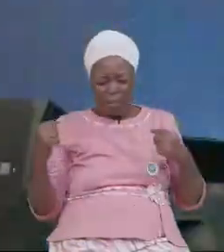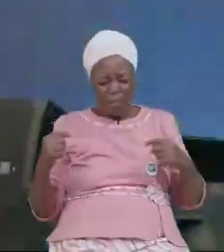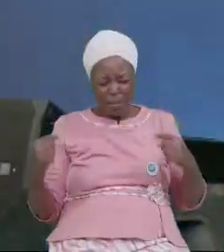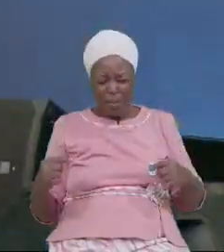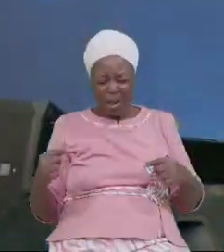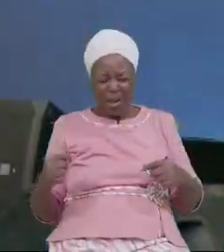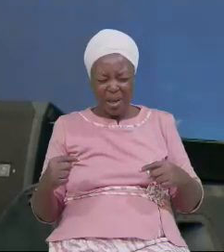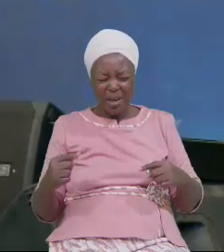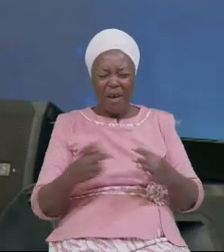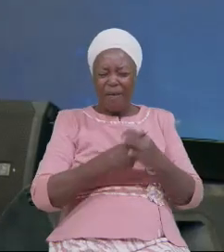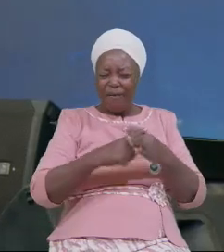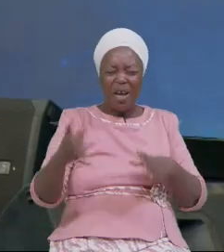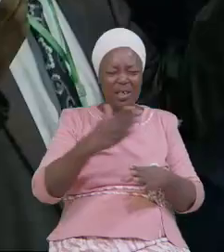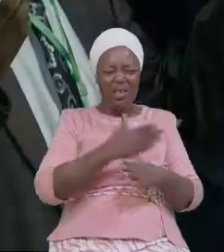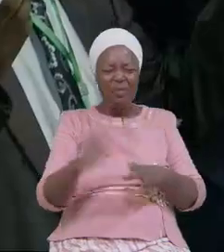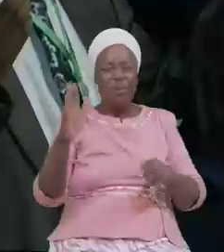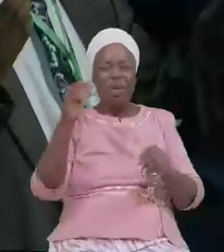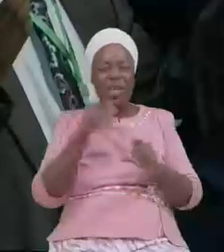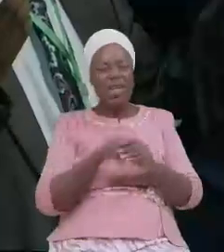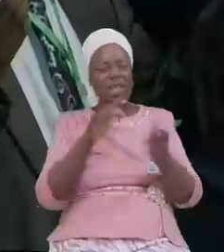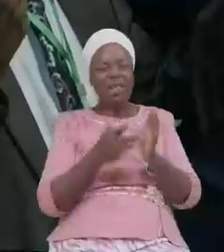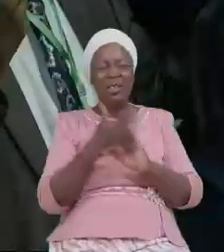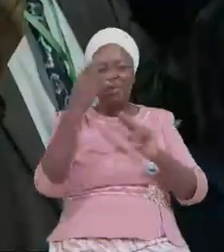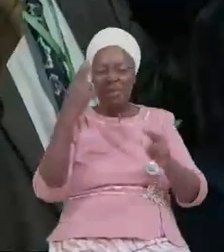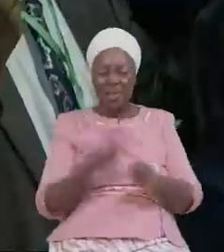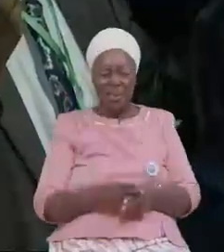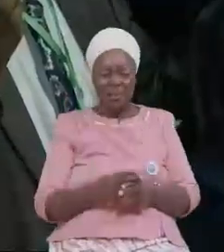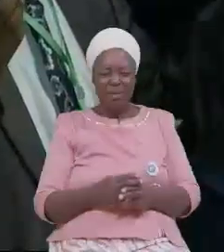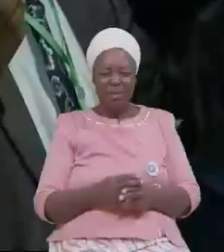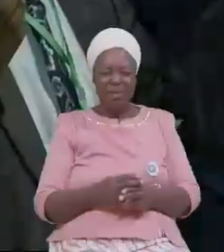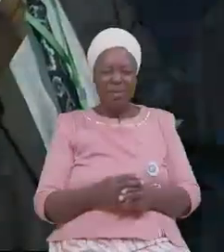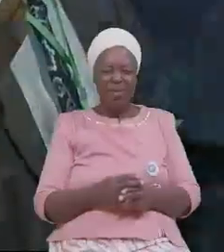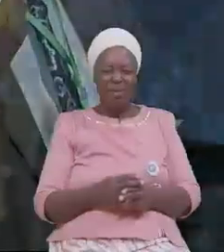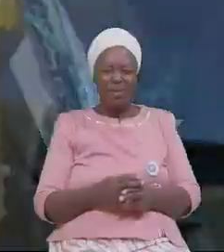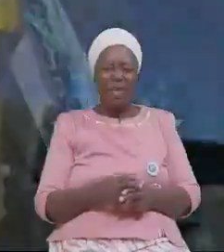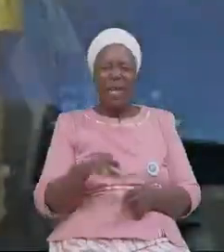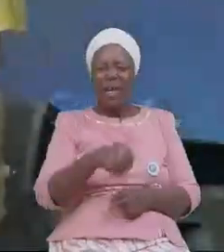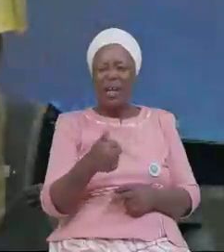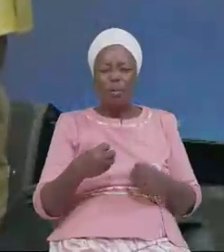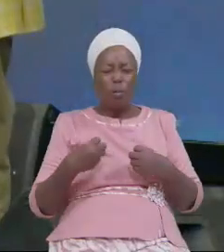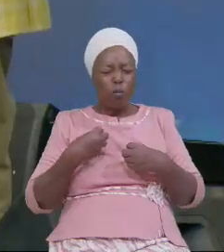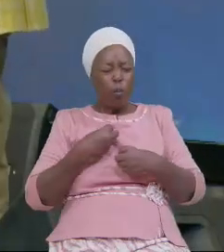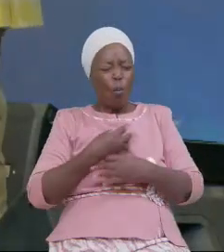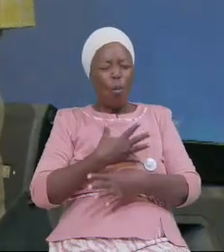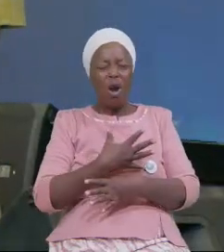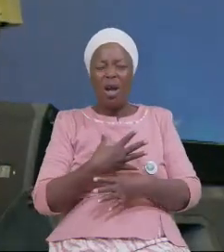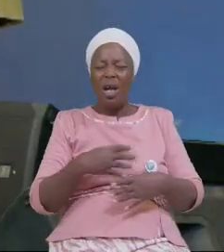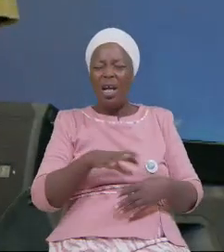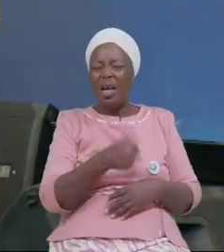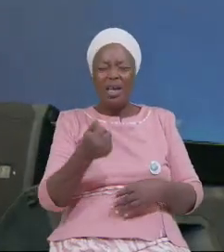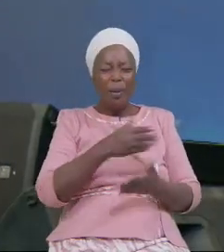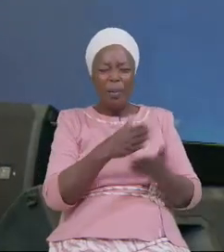away in Jesus' name. Any swelling, any part of the